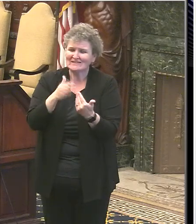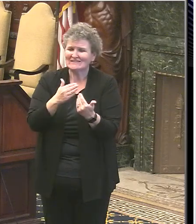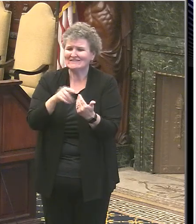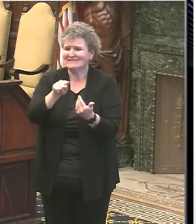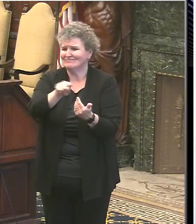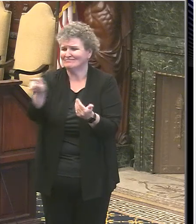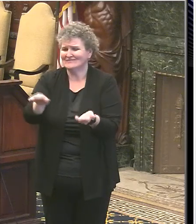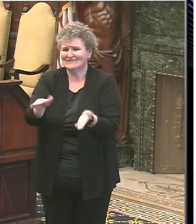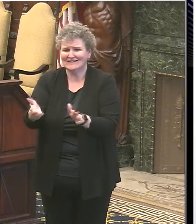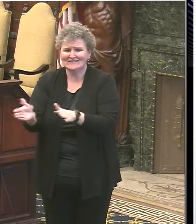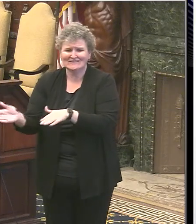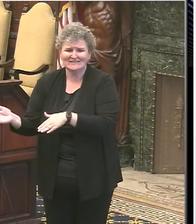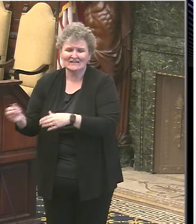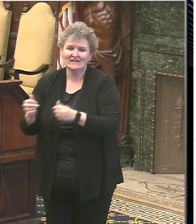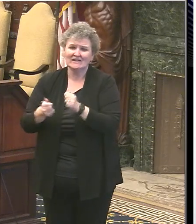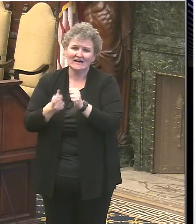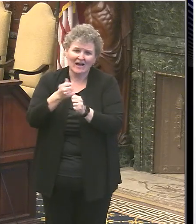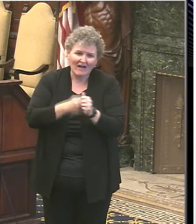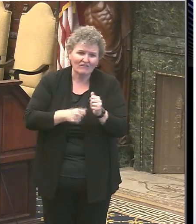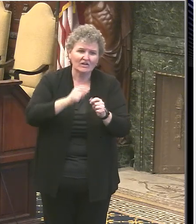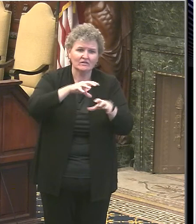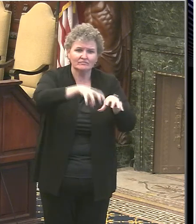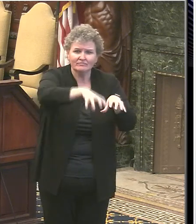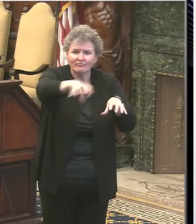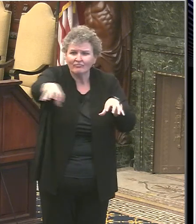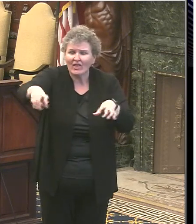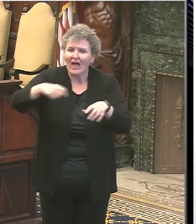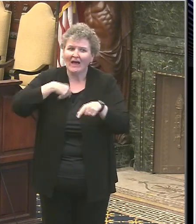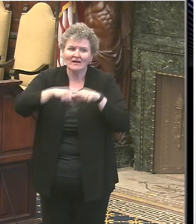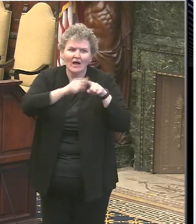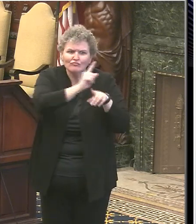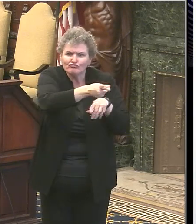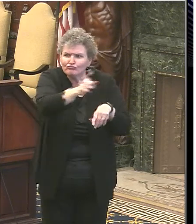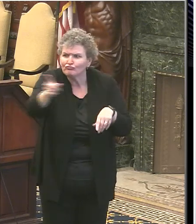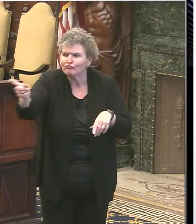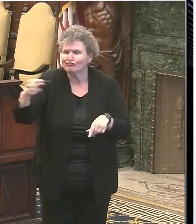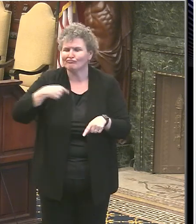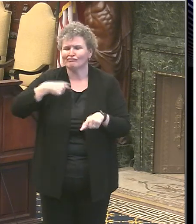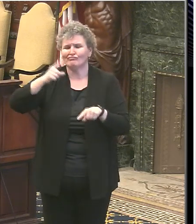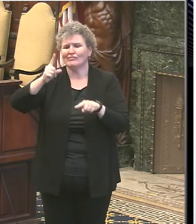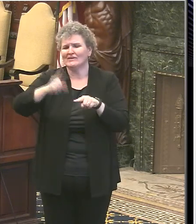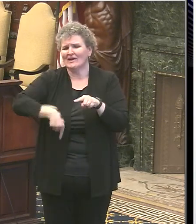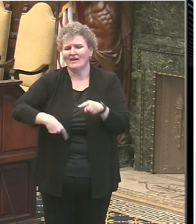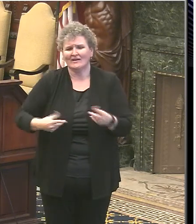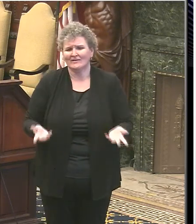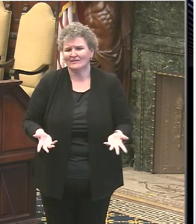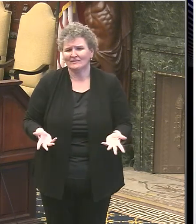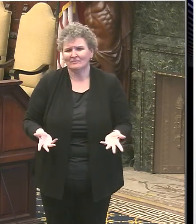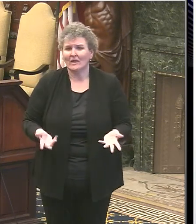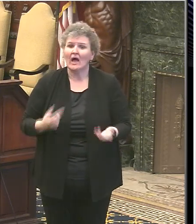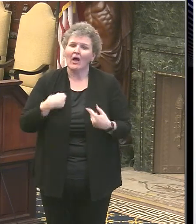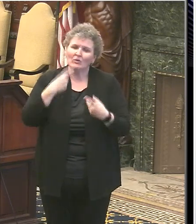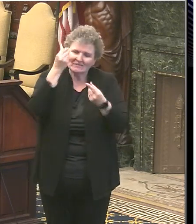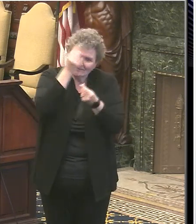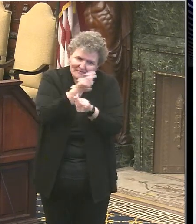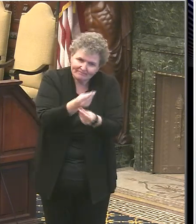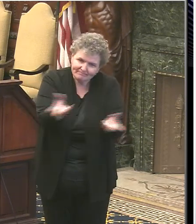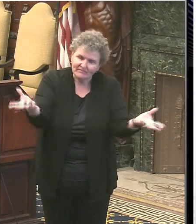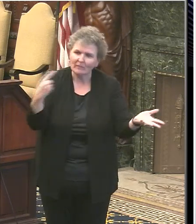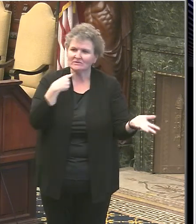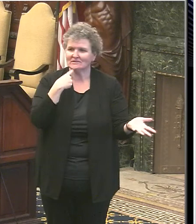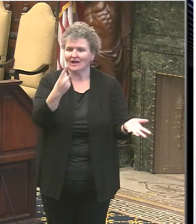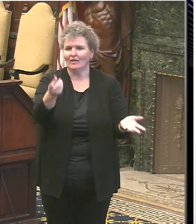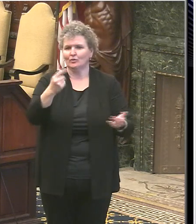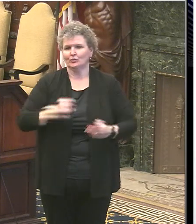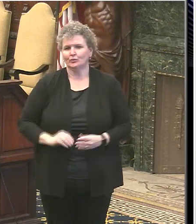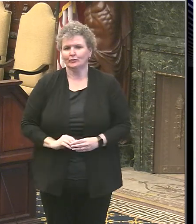at every time, but everything we can think of, we are putting in place right now. Okay, thank you. Thank